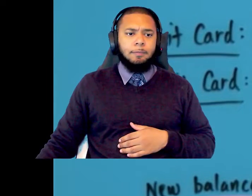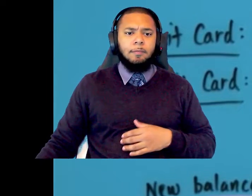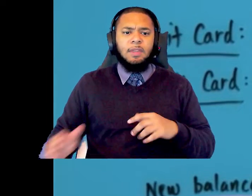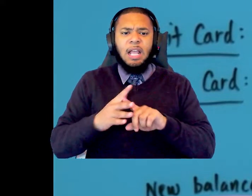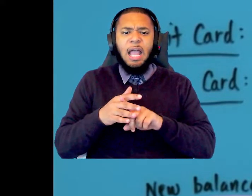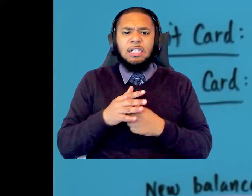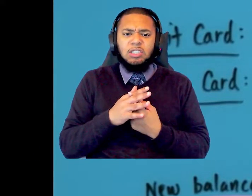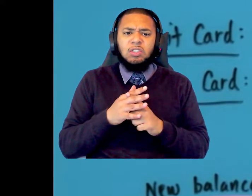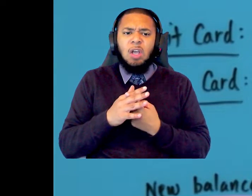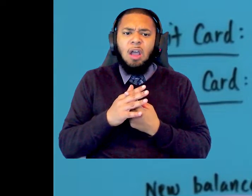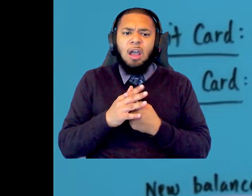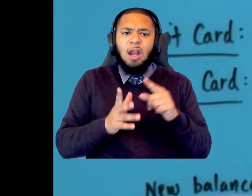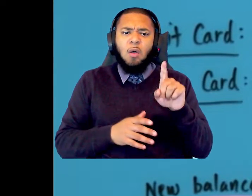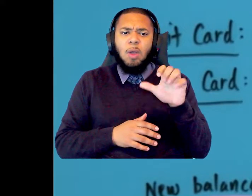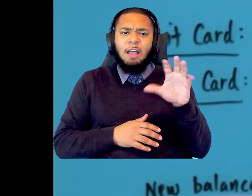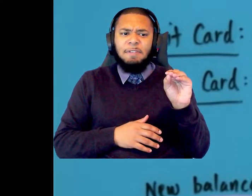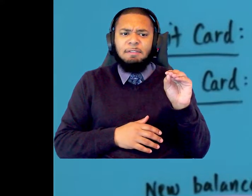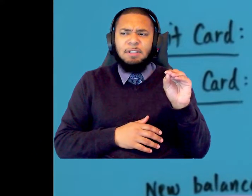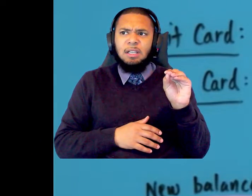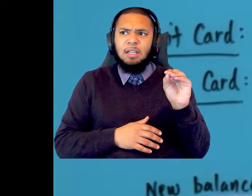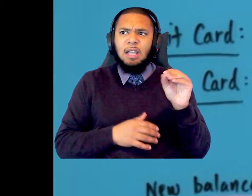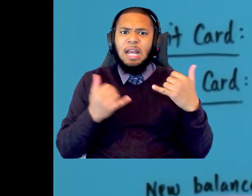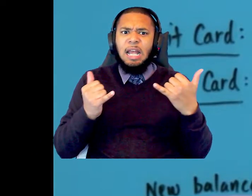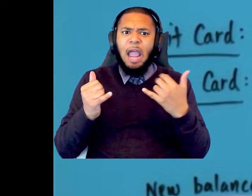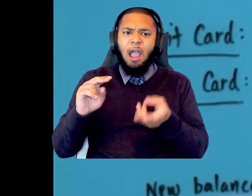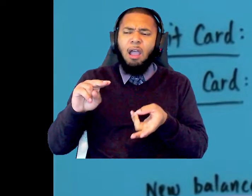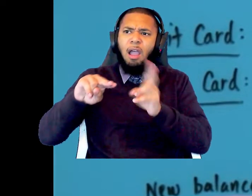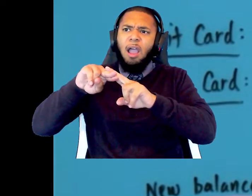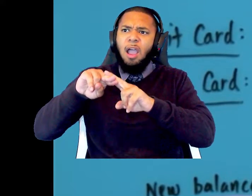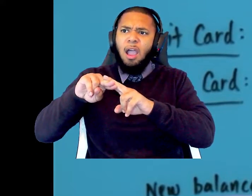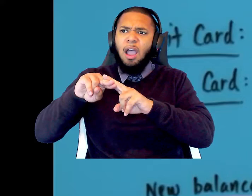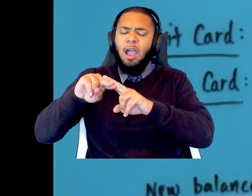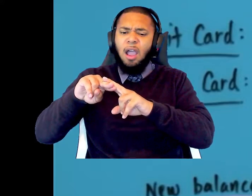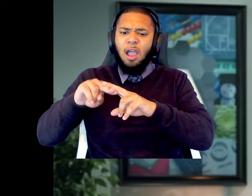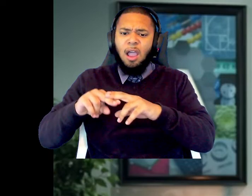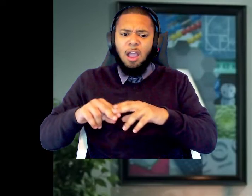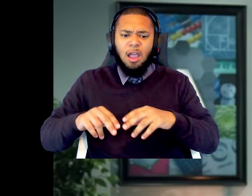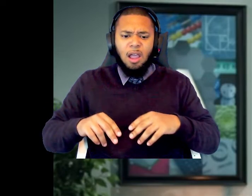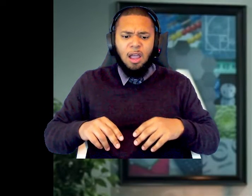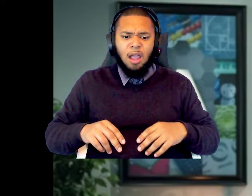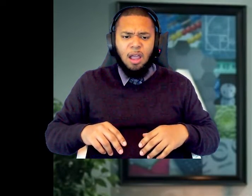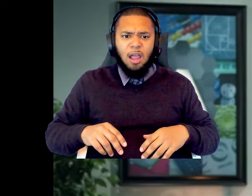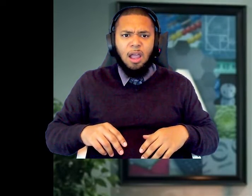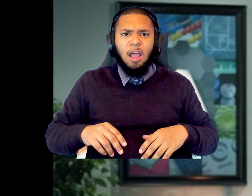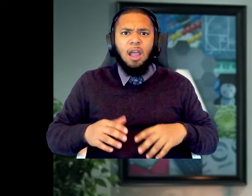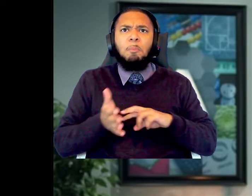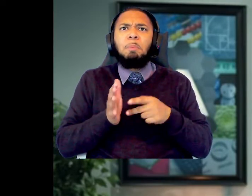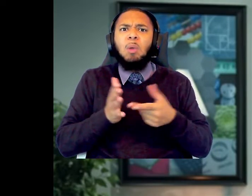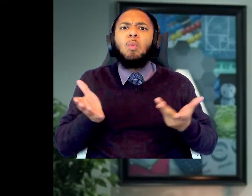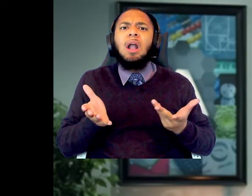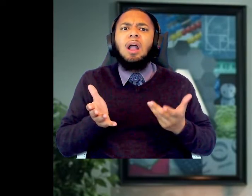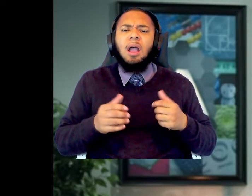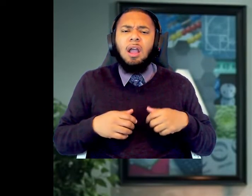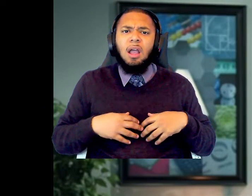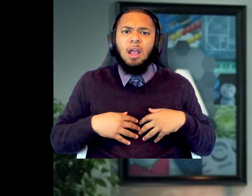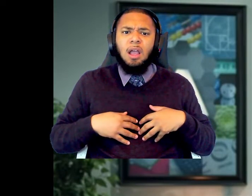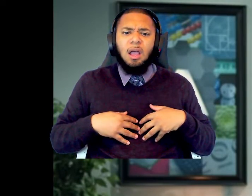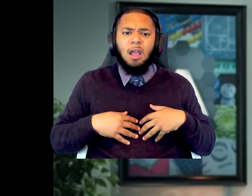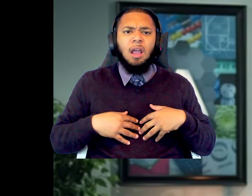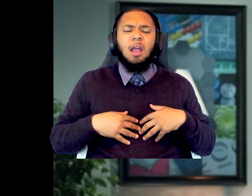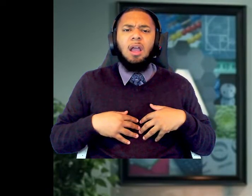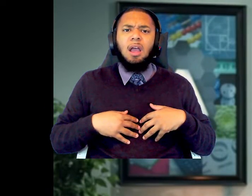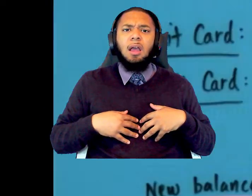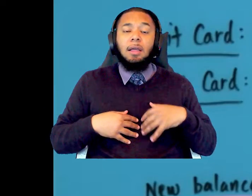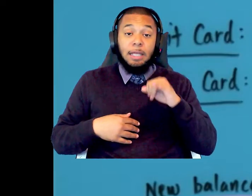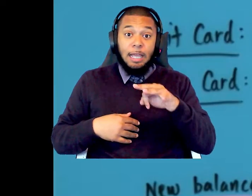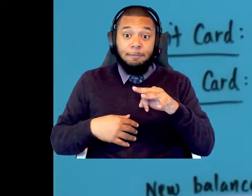it grew. Ugh. What does that mean? Well, if you analyze this statement, you can figure